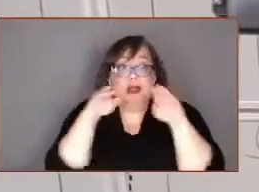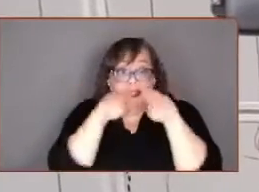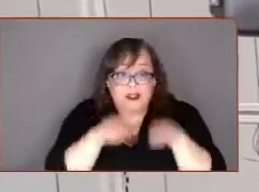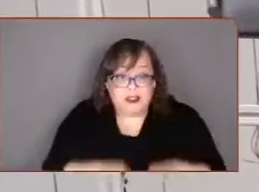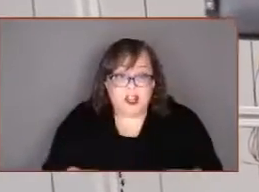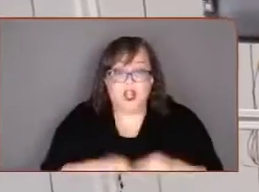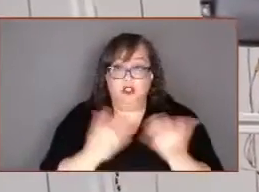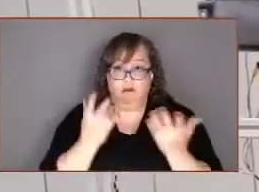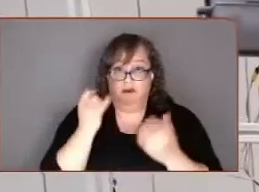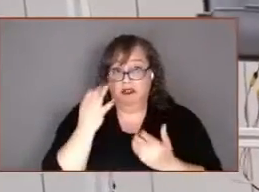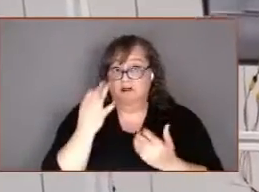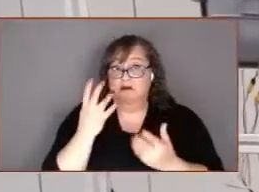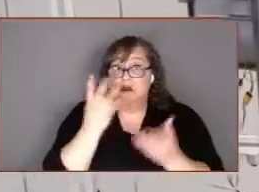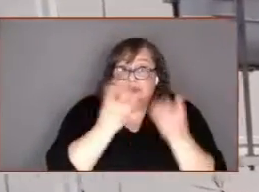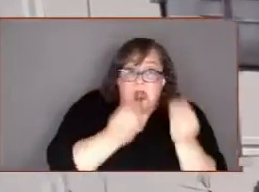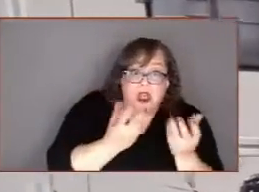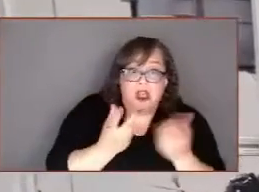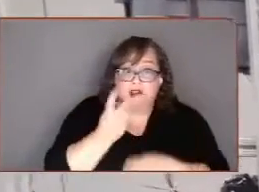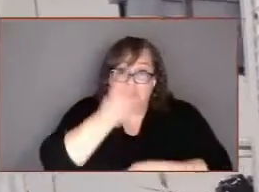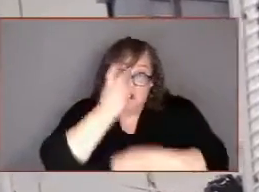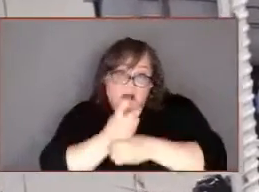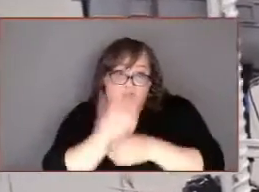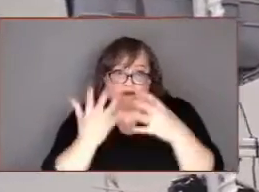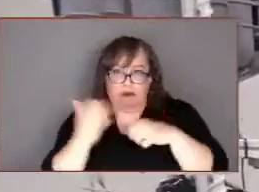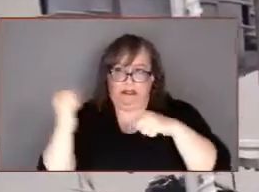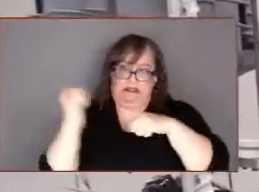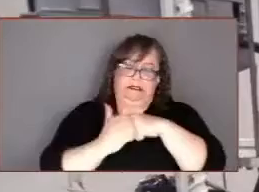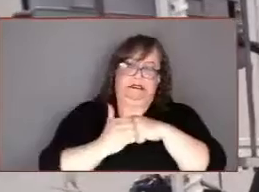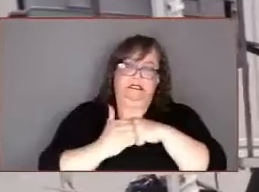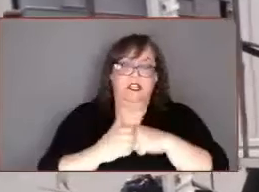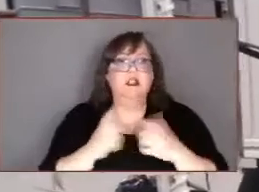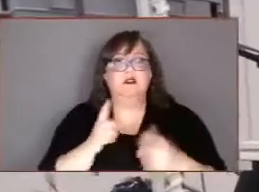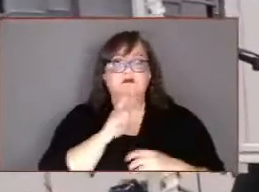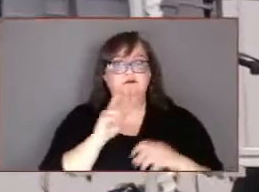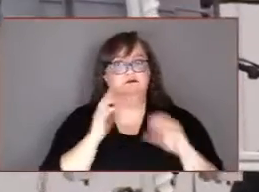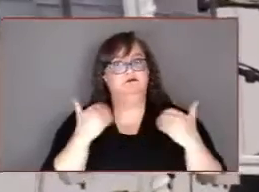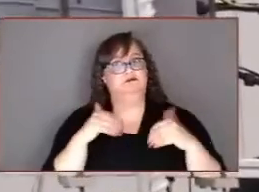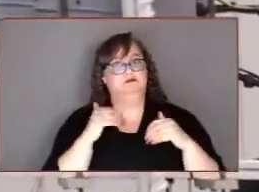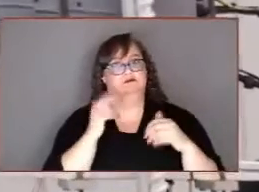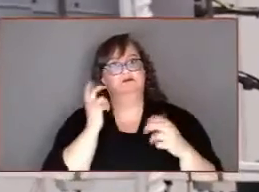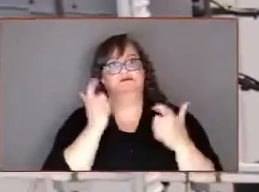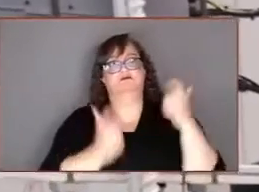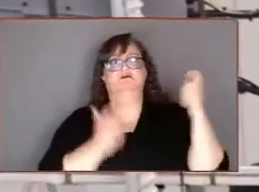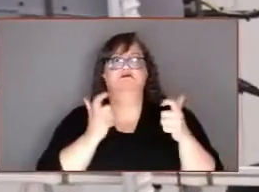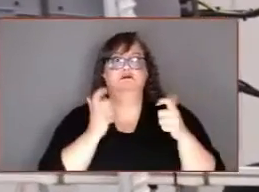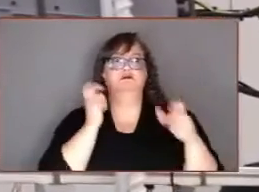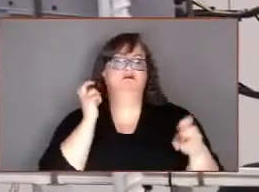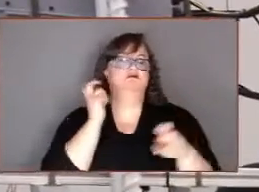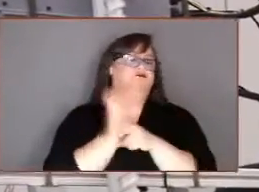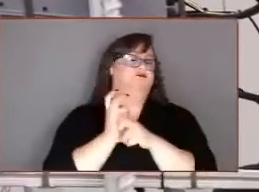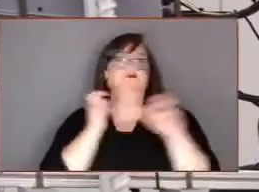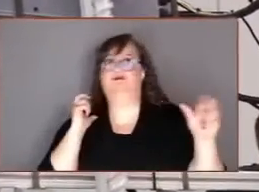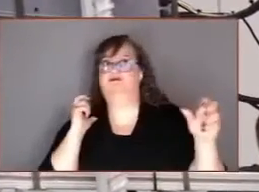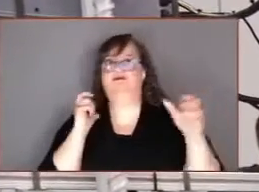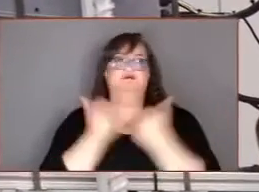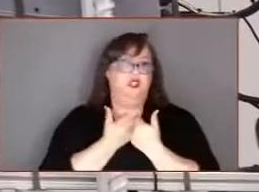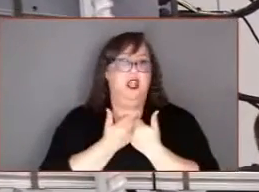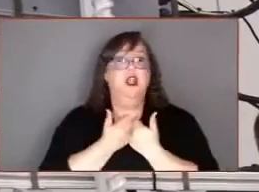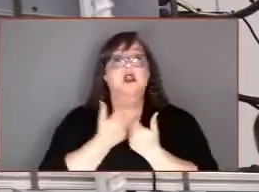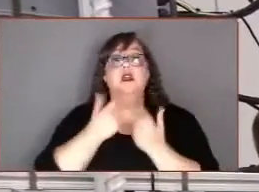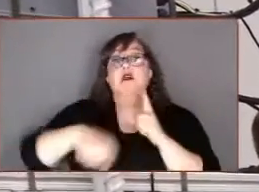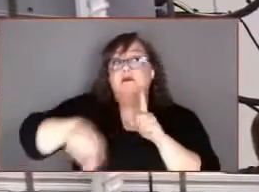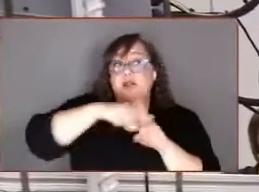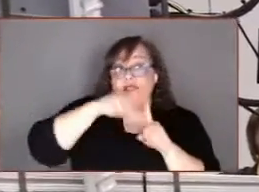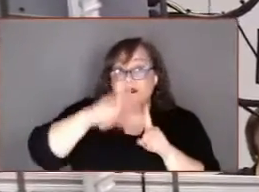hard, more like a cement consistency. So it's a really difficult challenge for these teams, not to mention keeping in mind weight